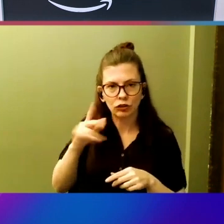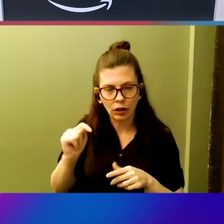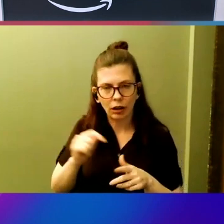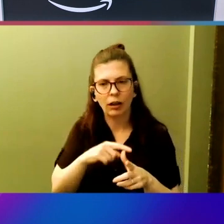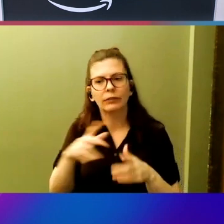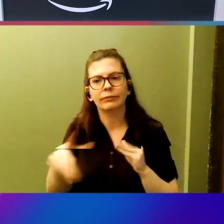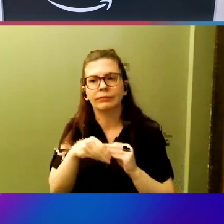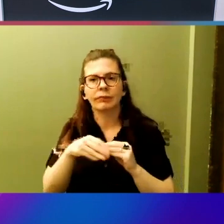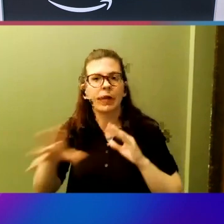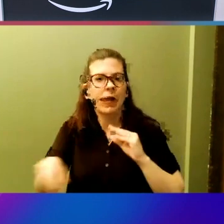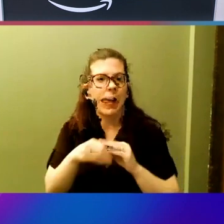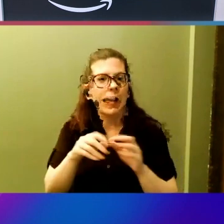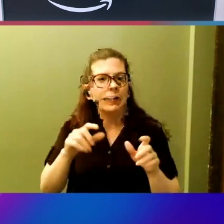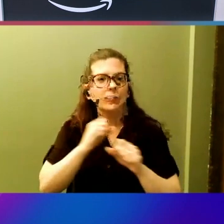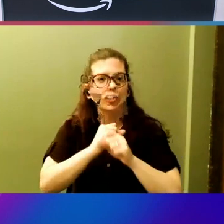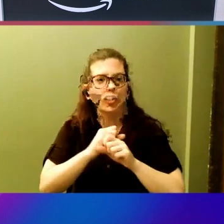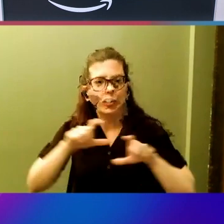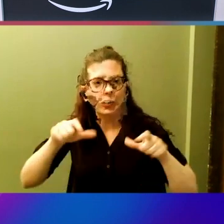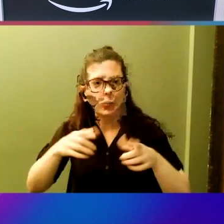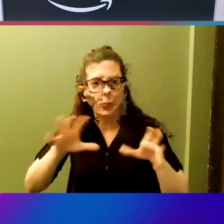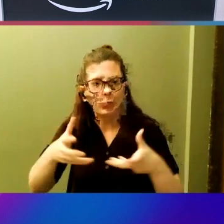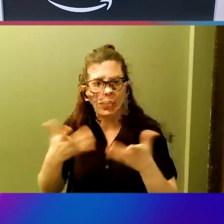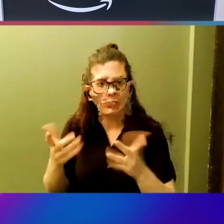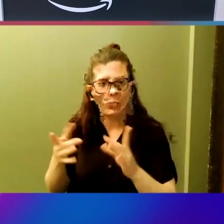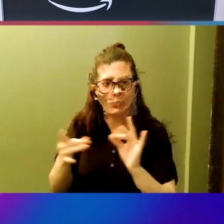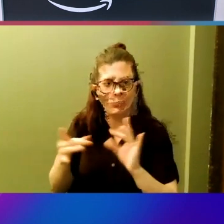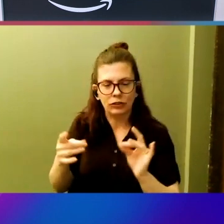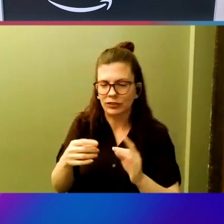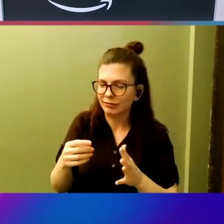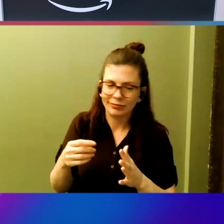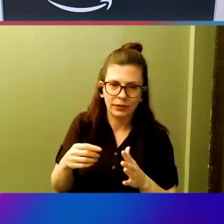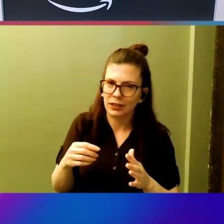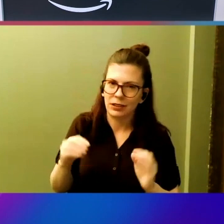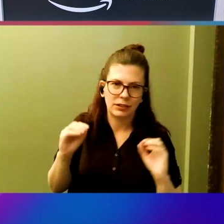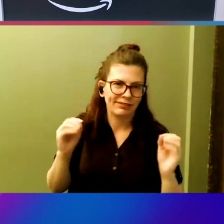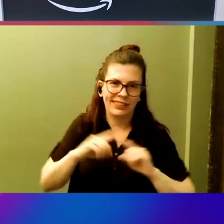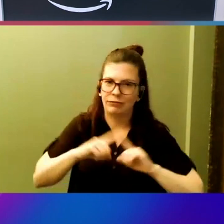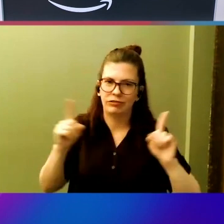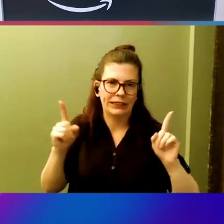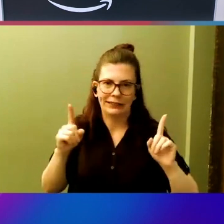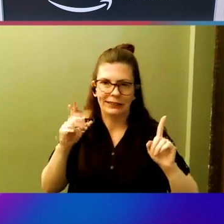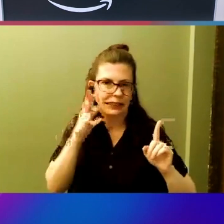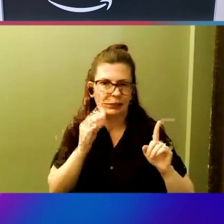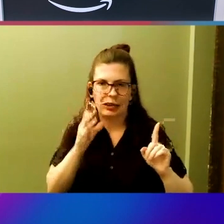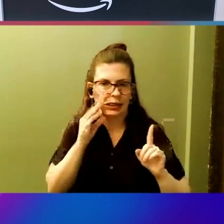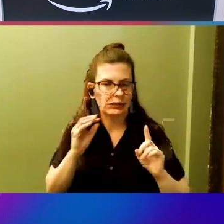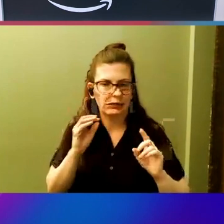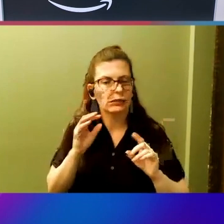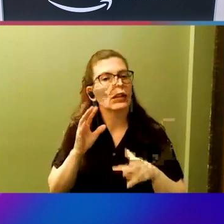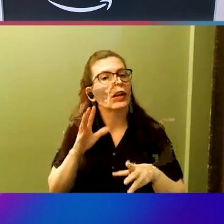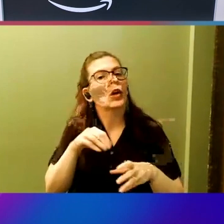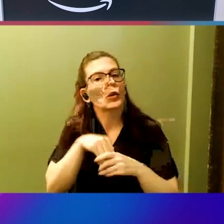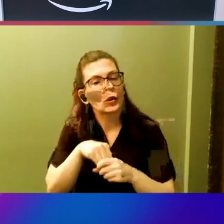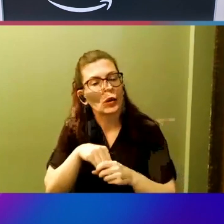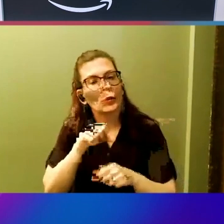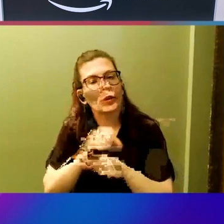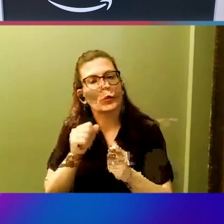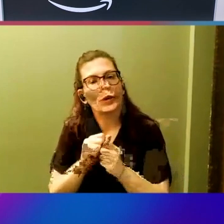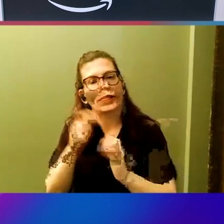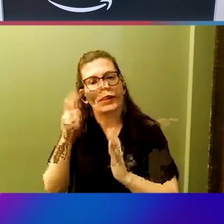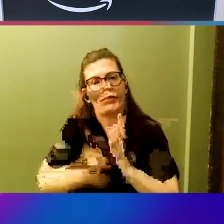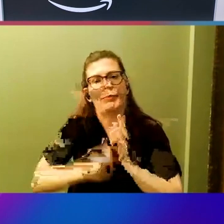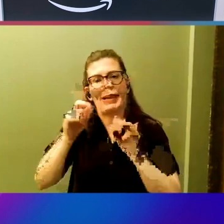before. Really no difference in the experience, including working with auto-scaling groups. And that's a